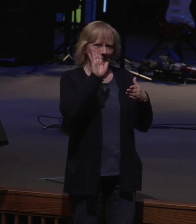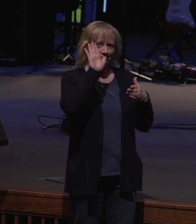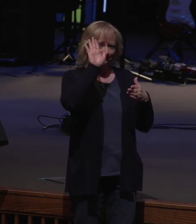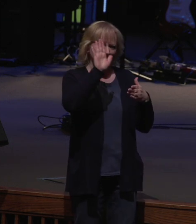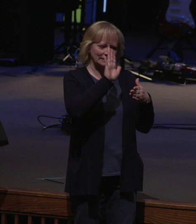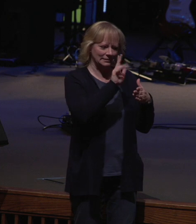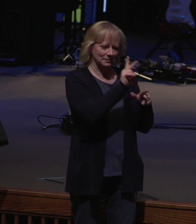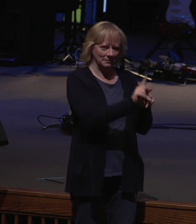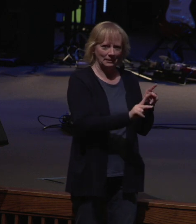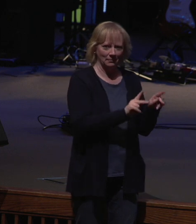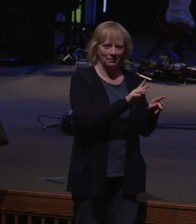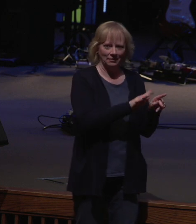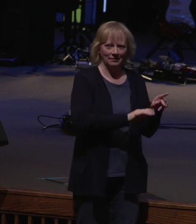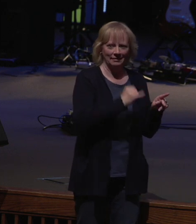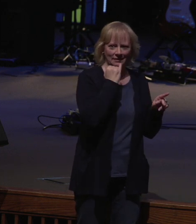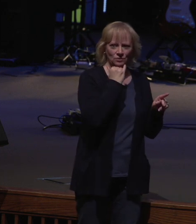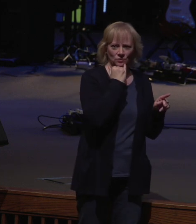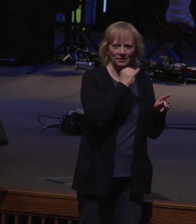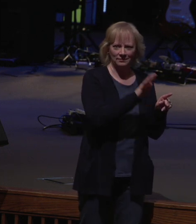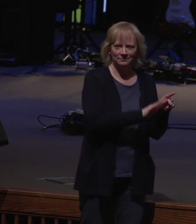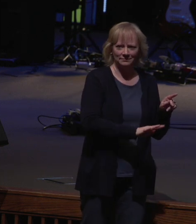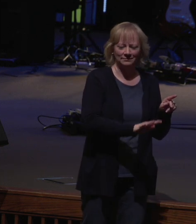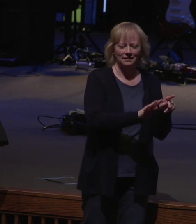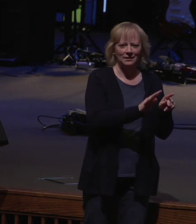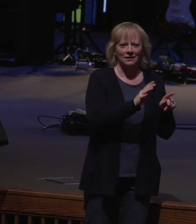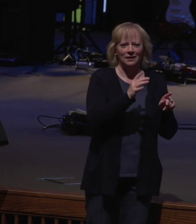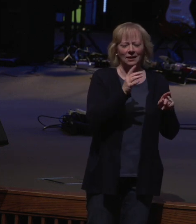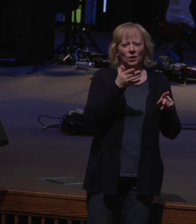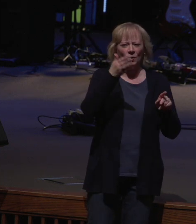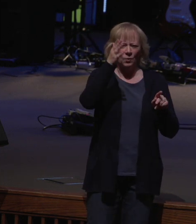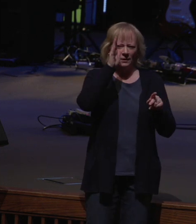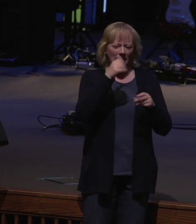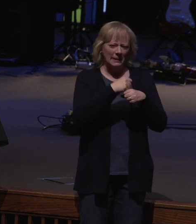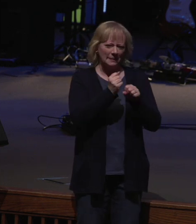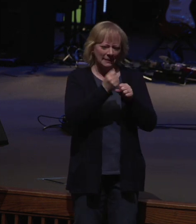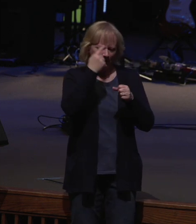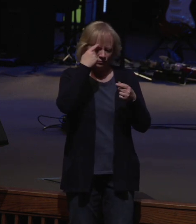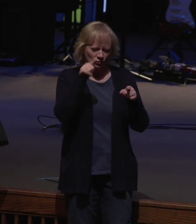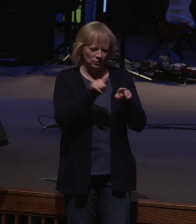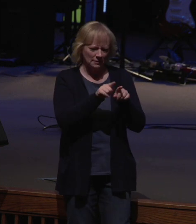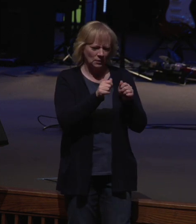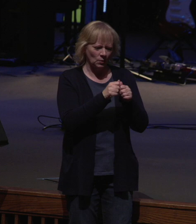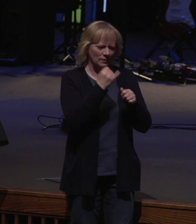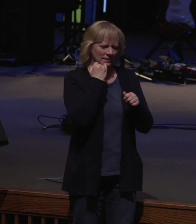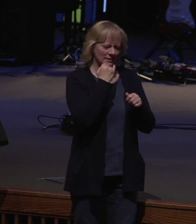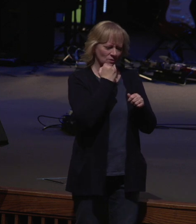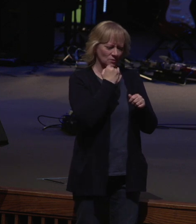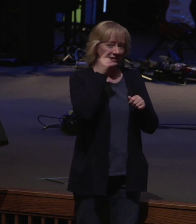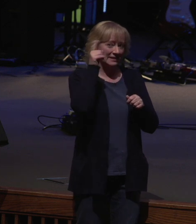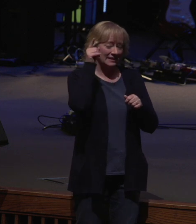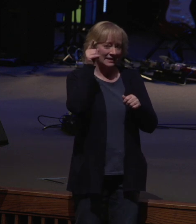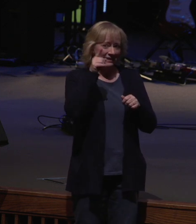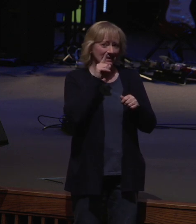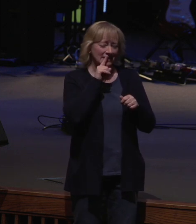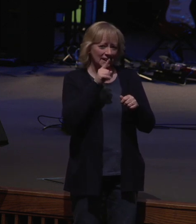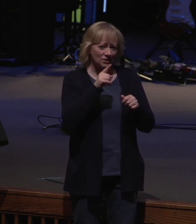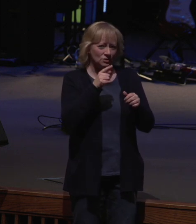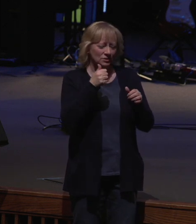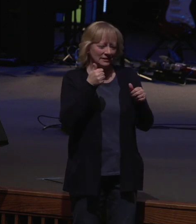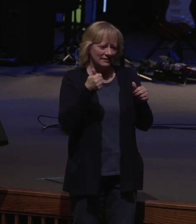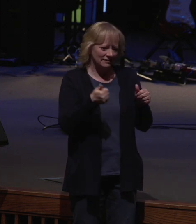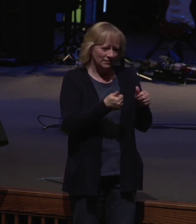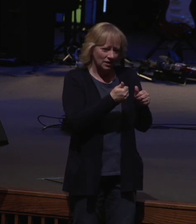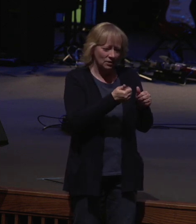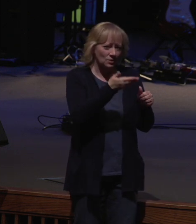And unsurprisingly, when God made the treaty with his people, he actually followed, God